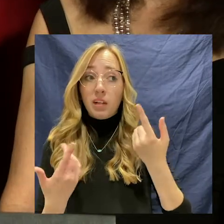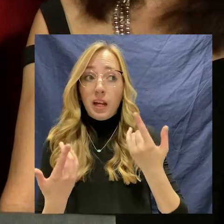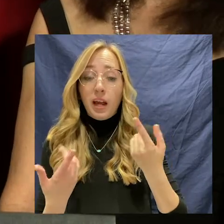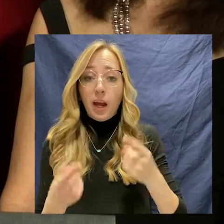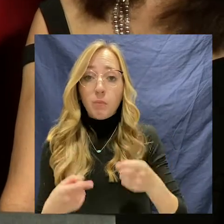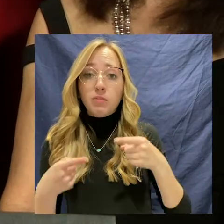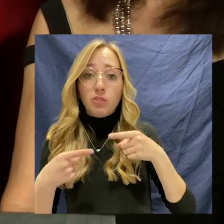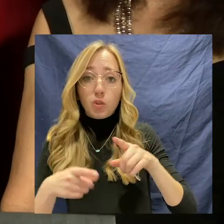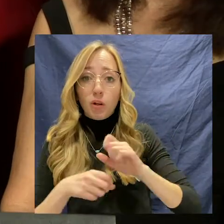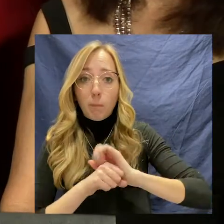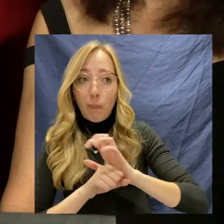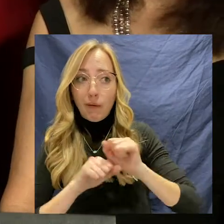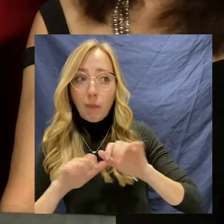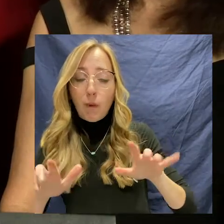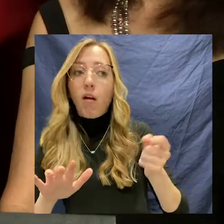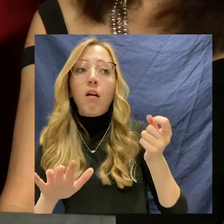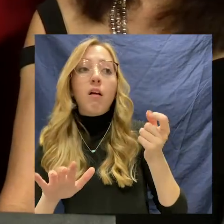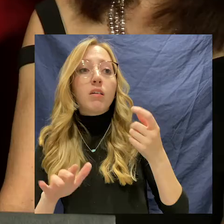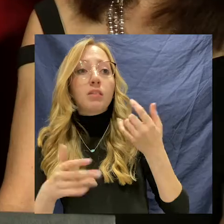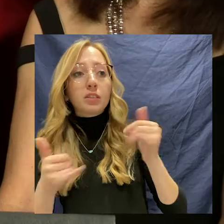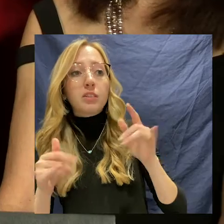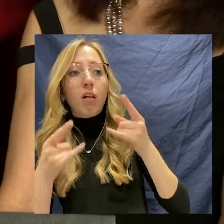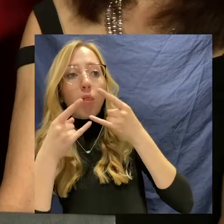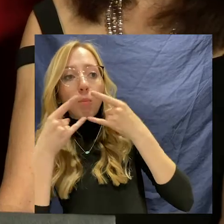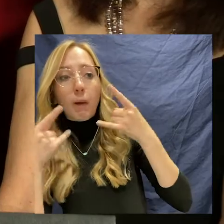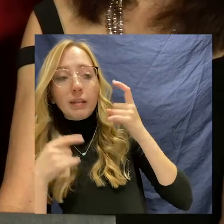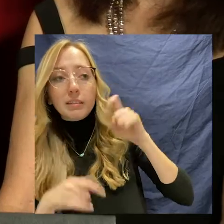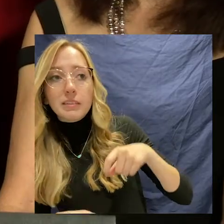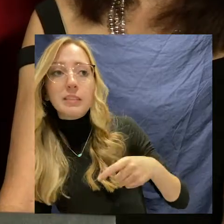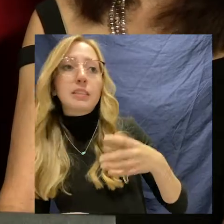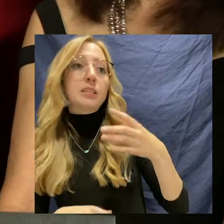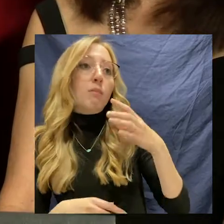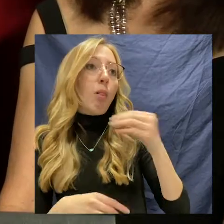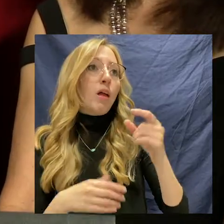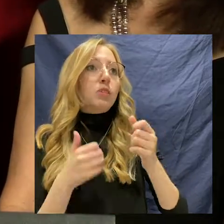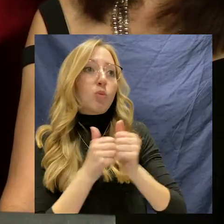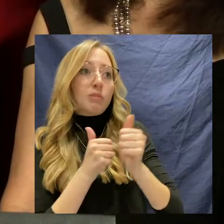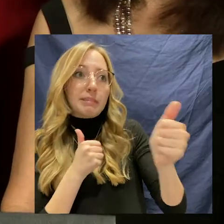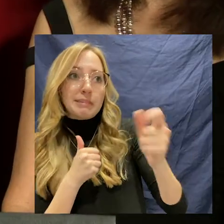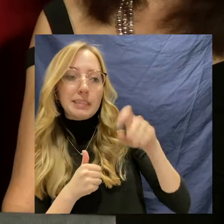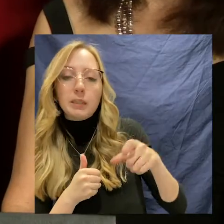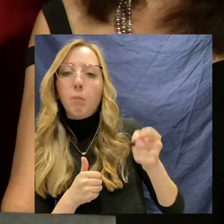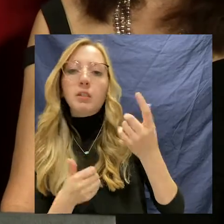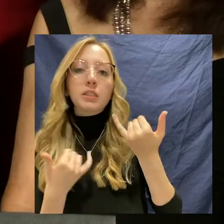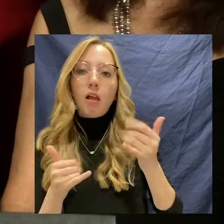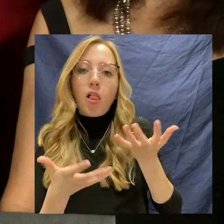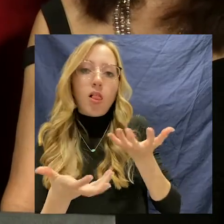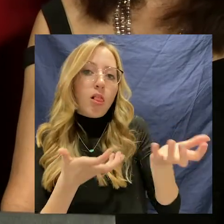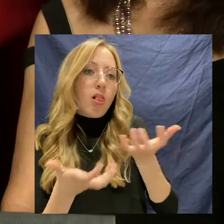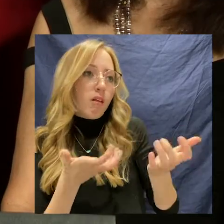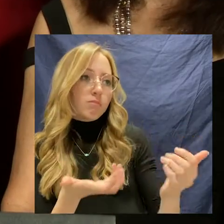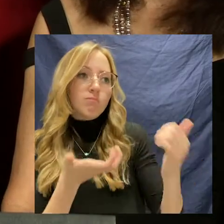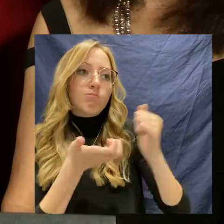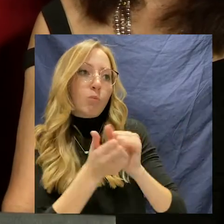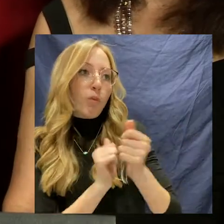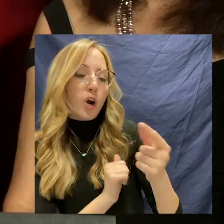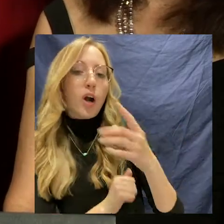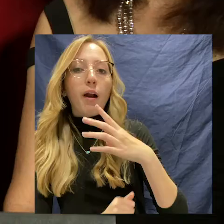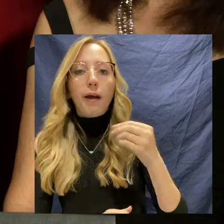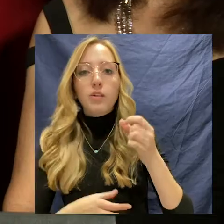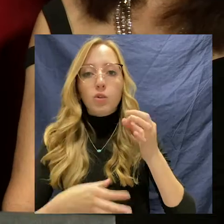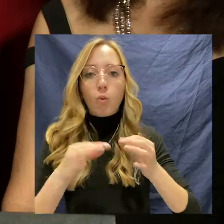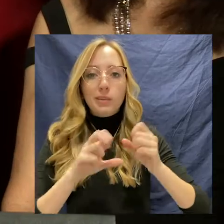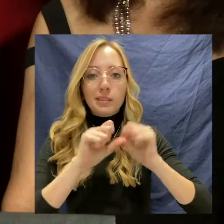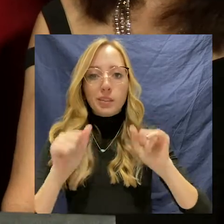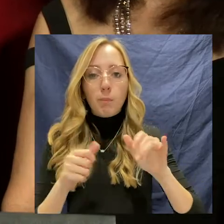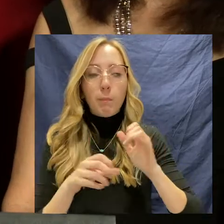for social distancing, we were able to work closely with her and with our court system to ensure that she had somewhere